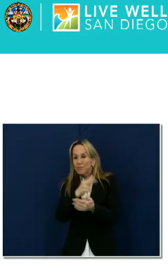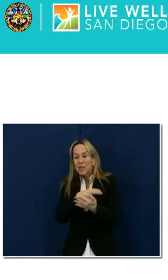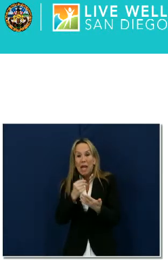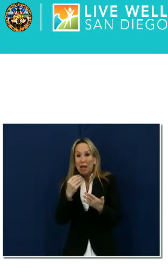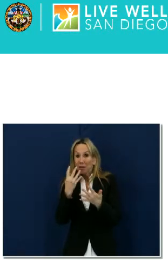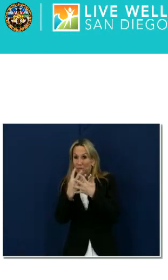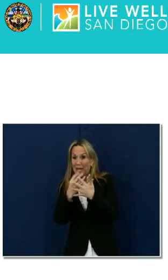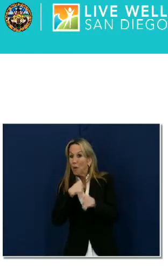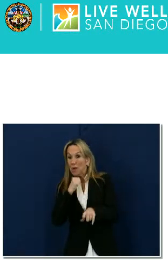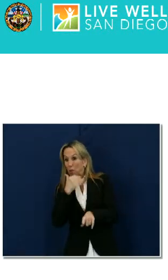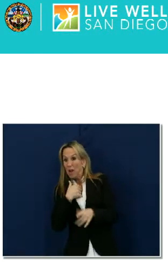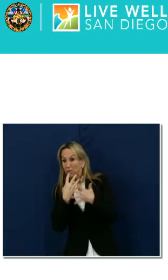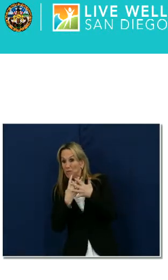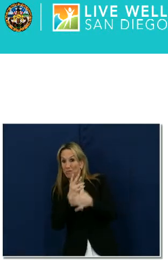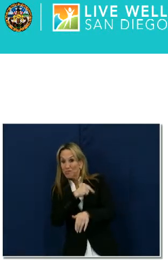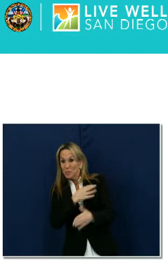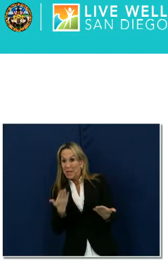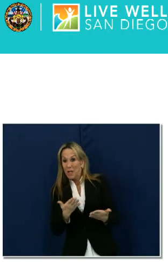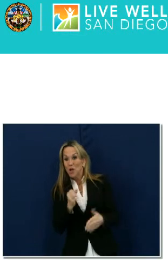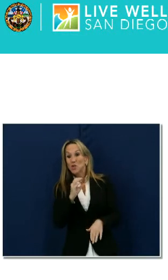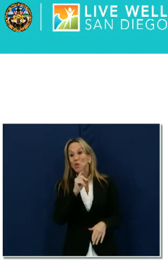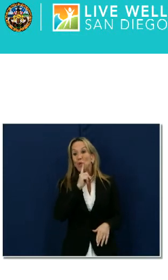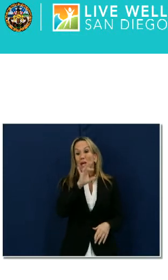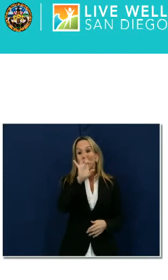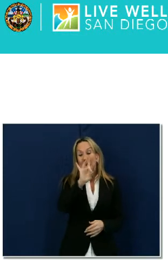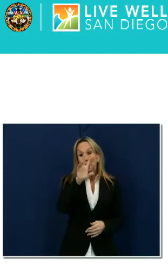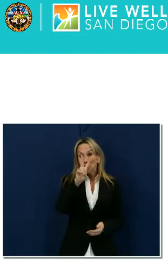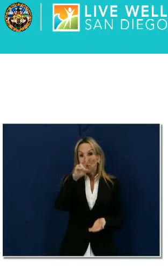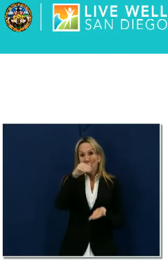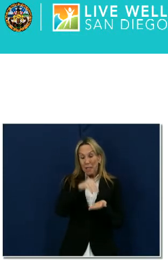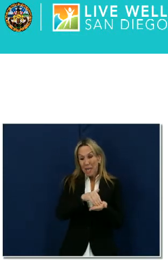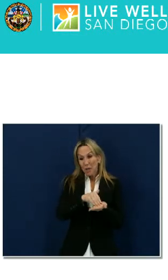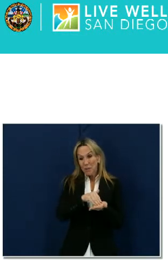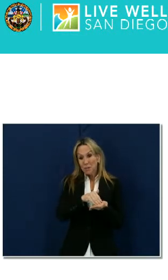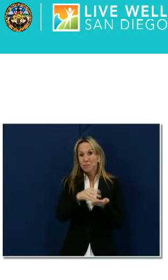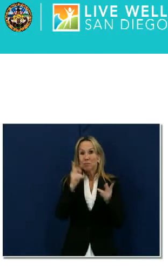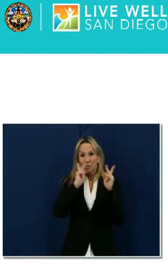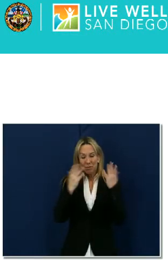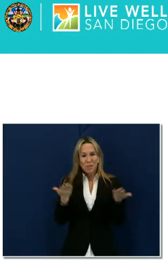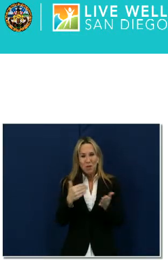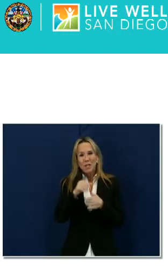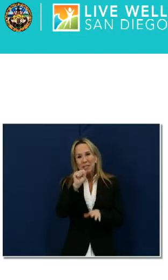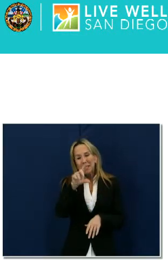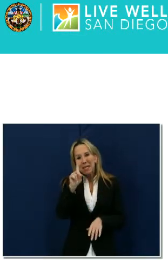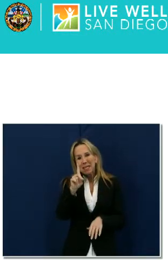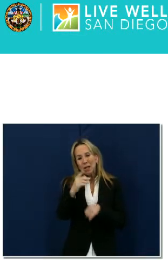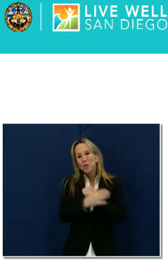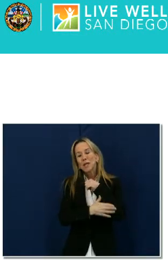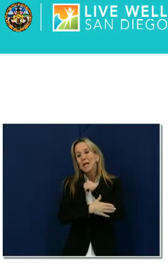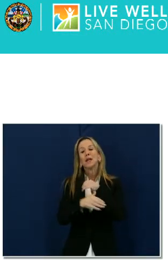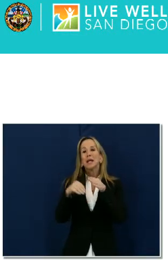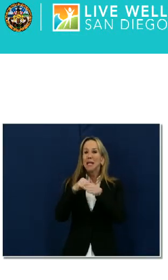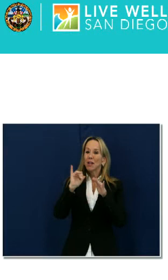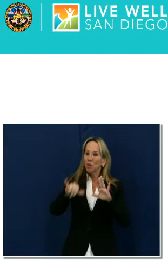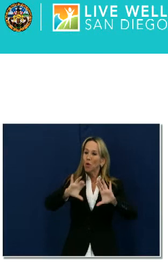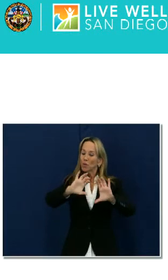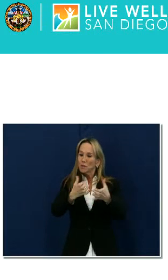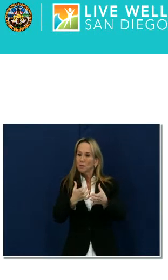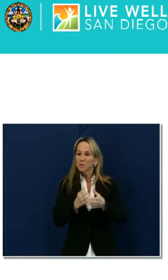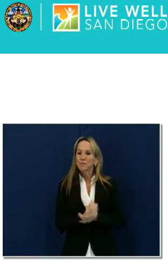have that third category. So 82,000 in San Diego County, healthcare workers in acute care or psychiatric